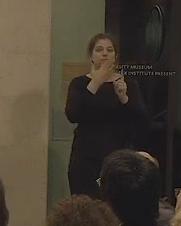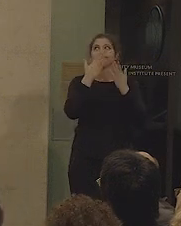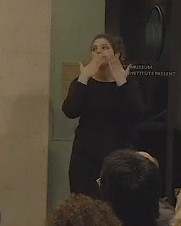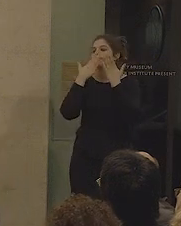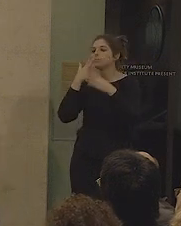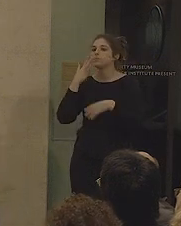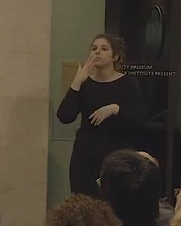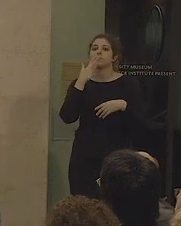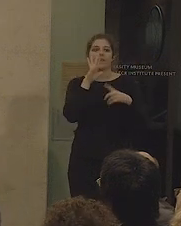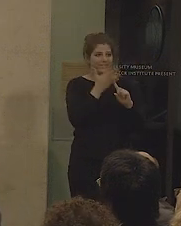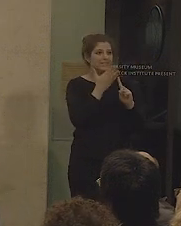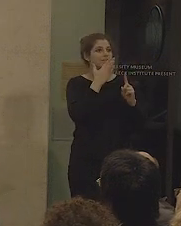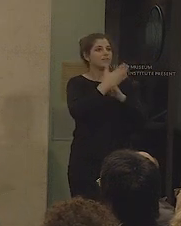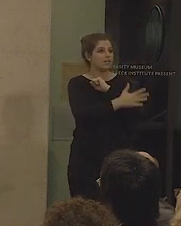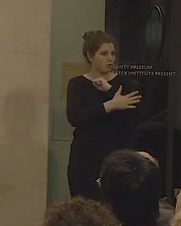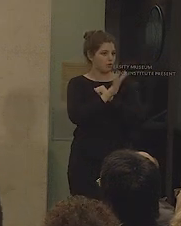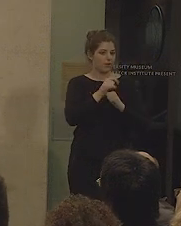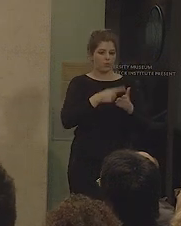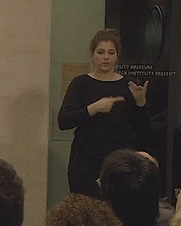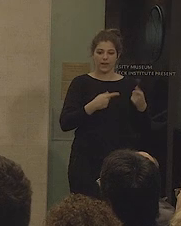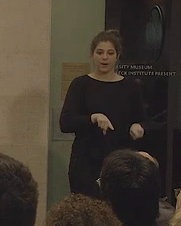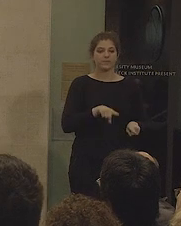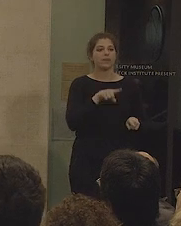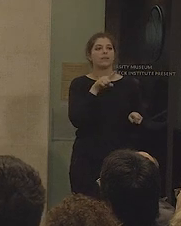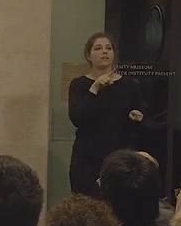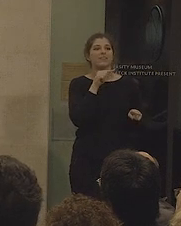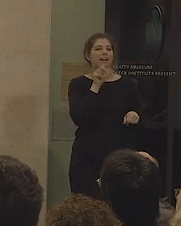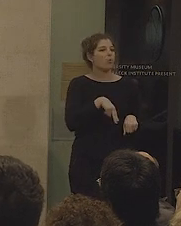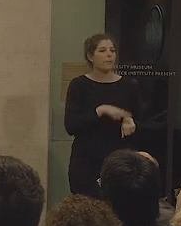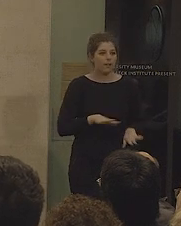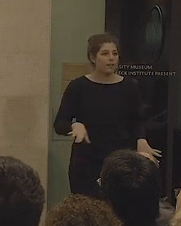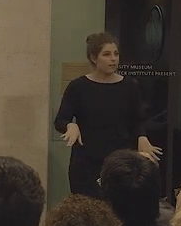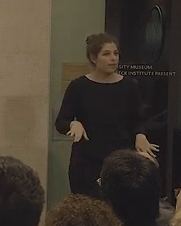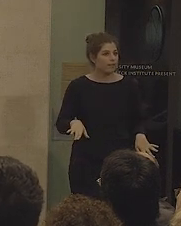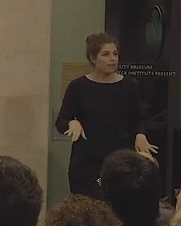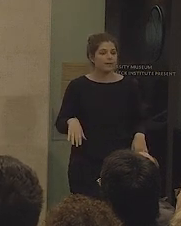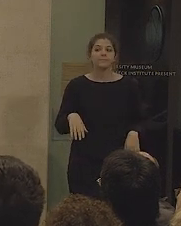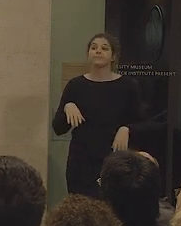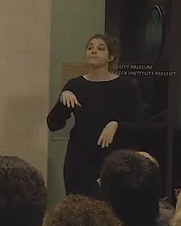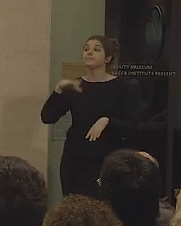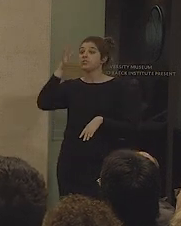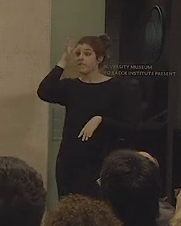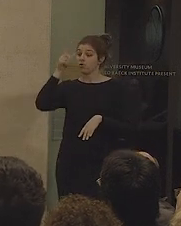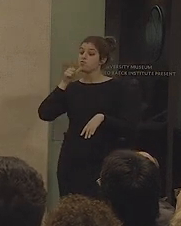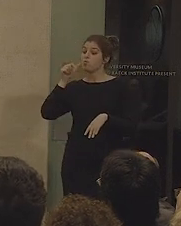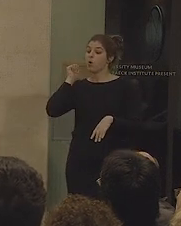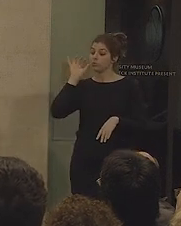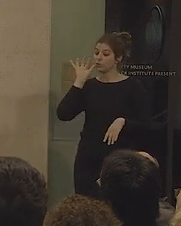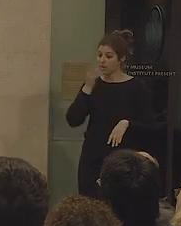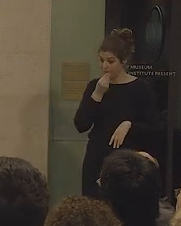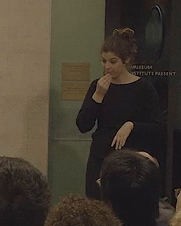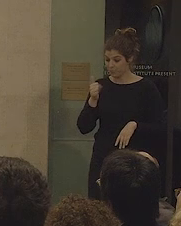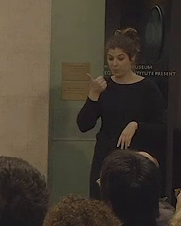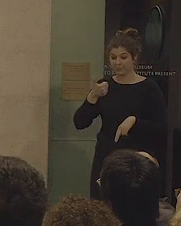thankfully, the country that what's happening isn't normal. And so the father who won't shut up and